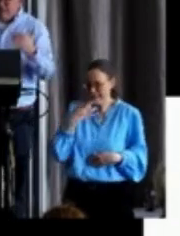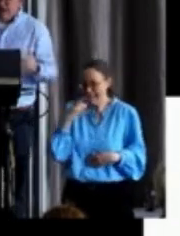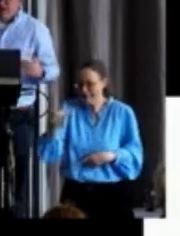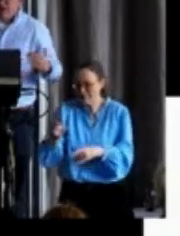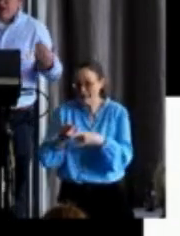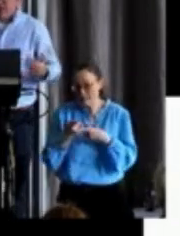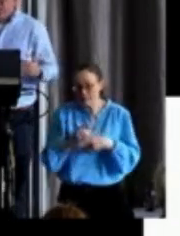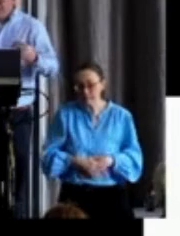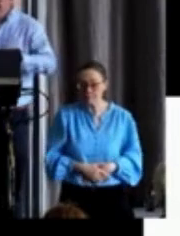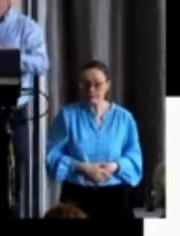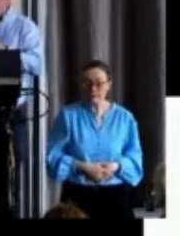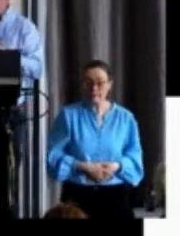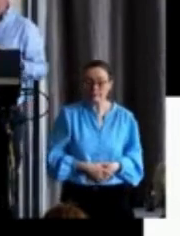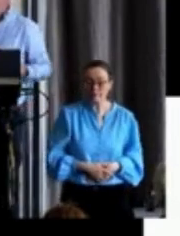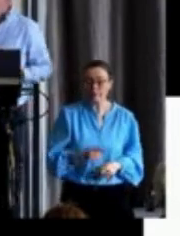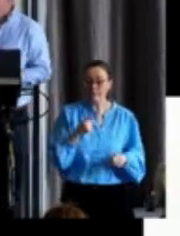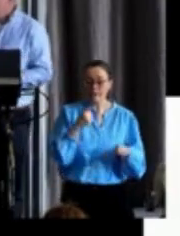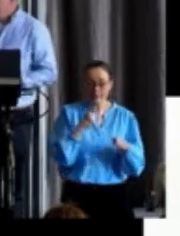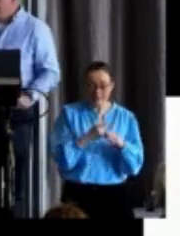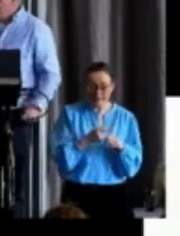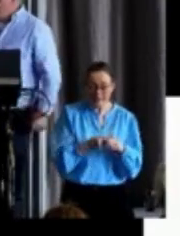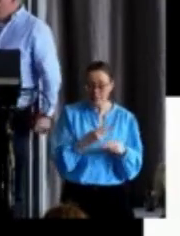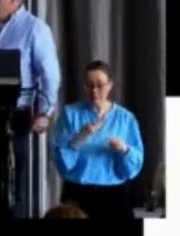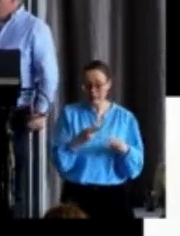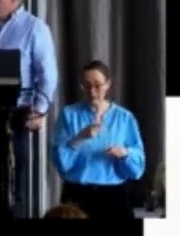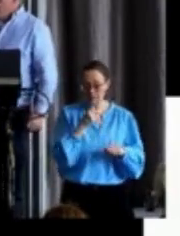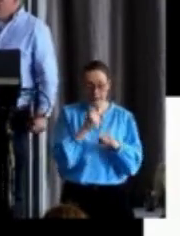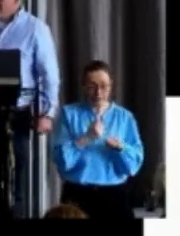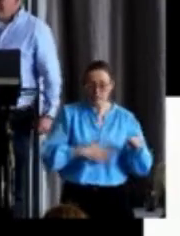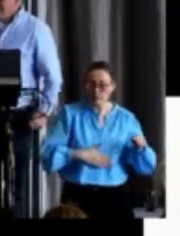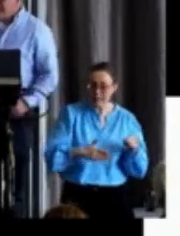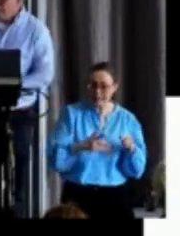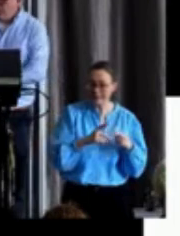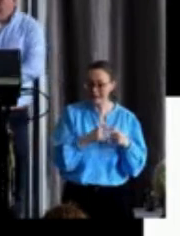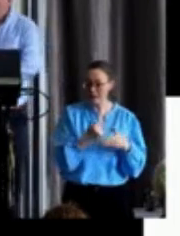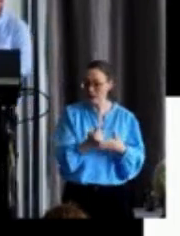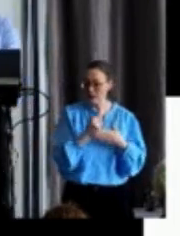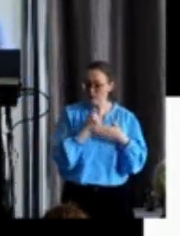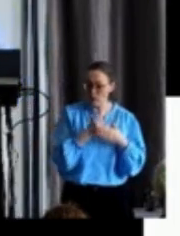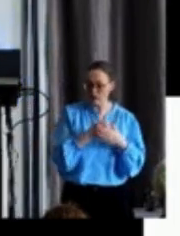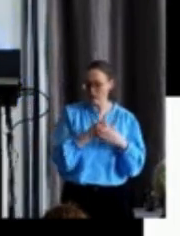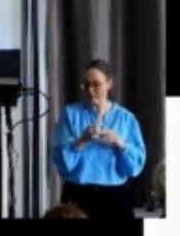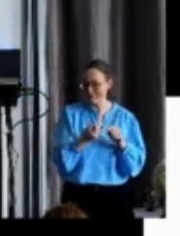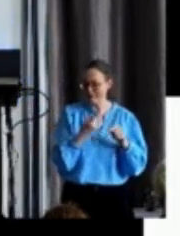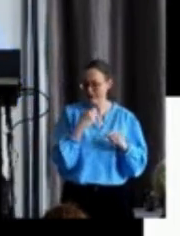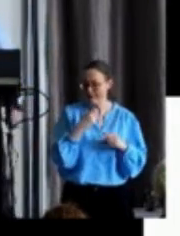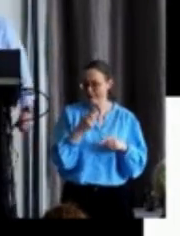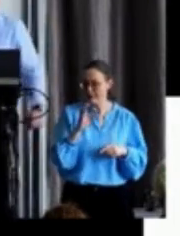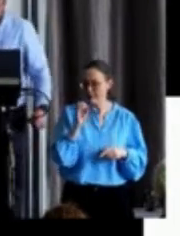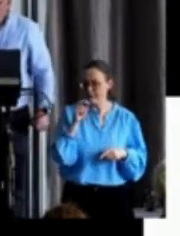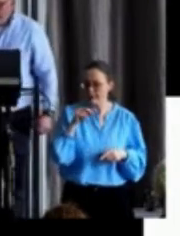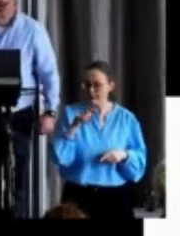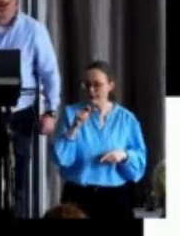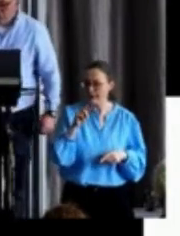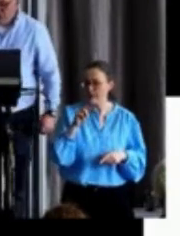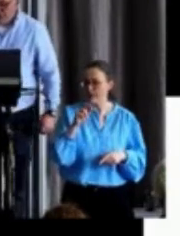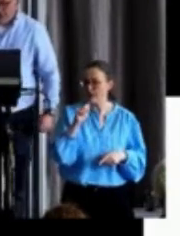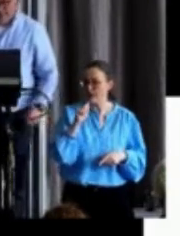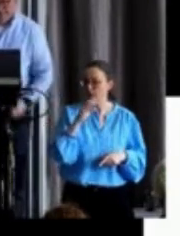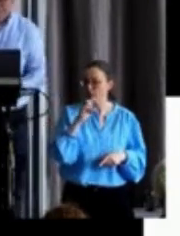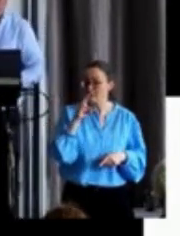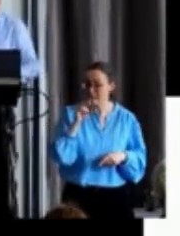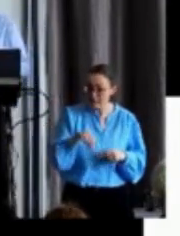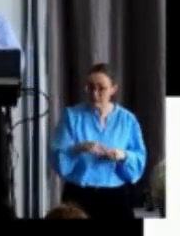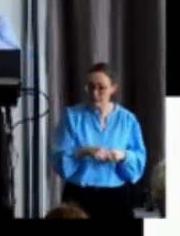evident in relation to, say, pregnancy and contraceptive support. So we do see that quite a lot in relation to GP